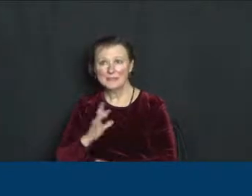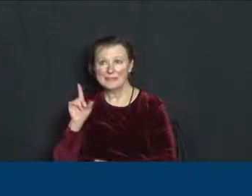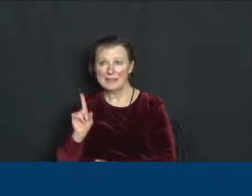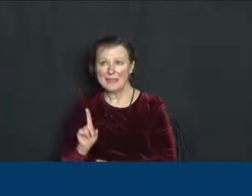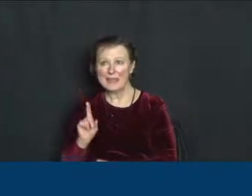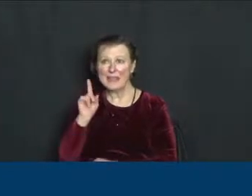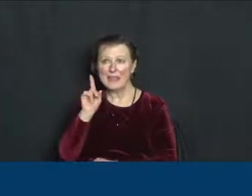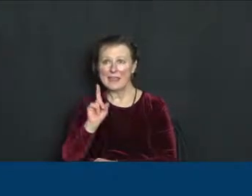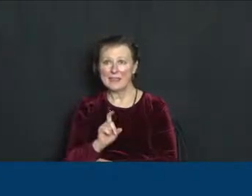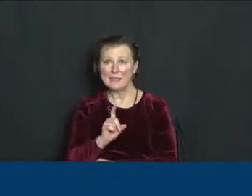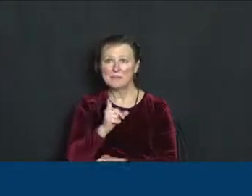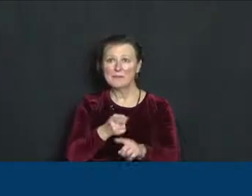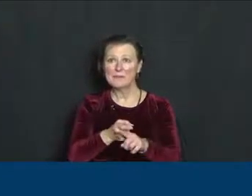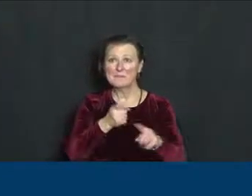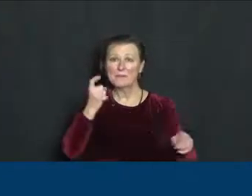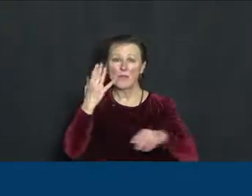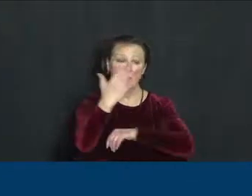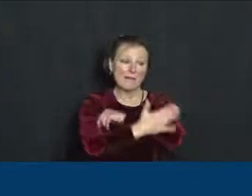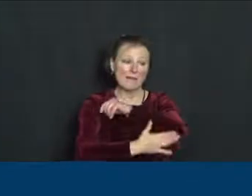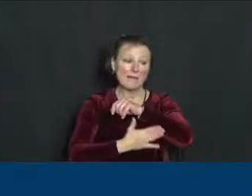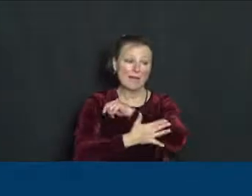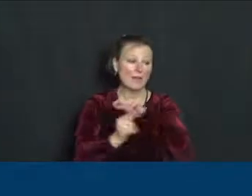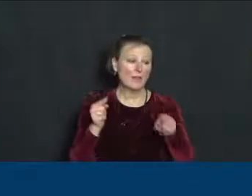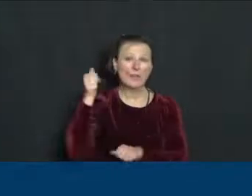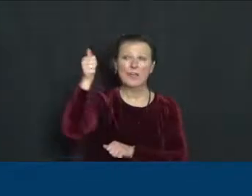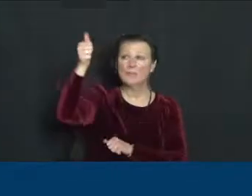magi came from a